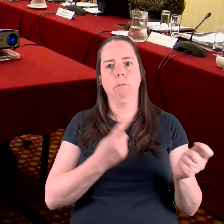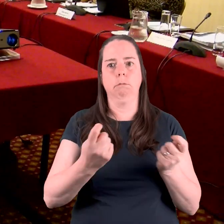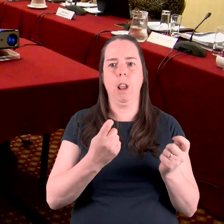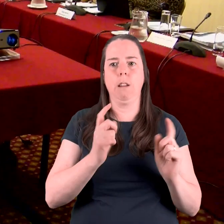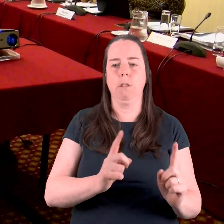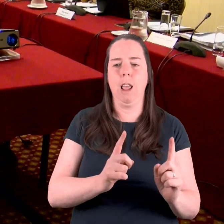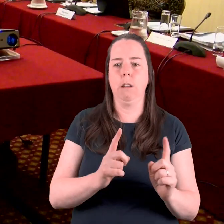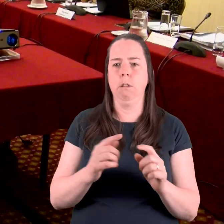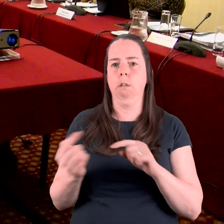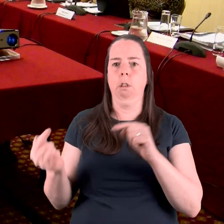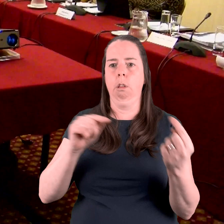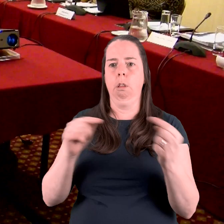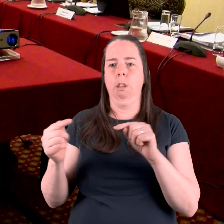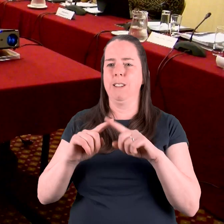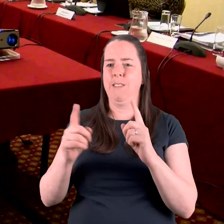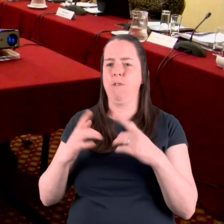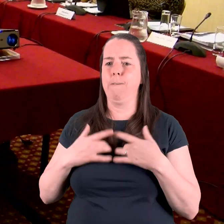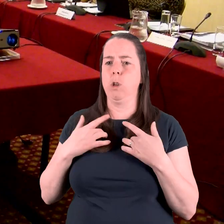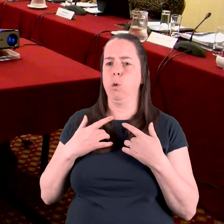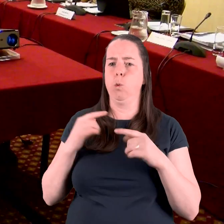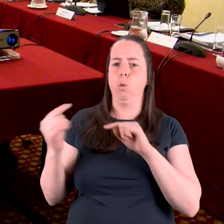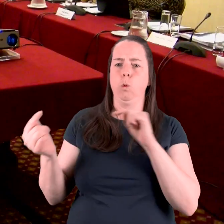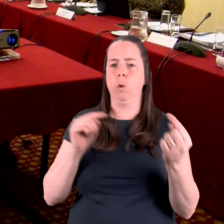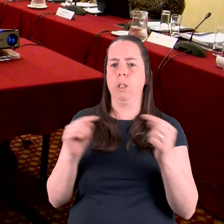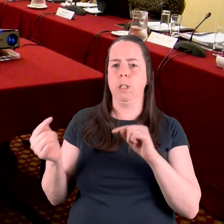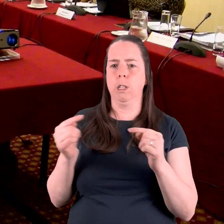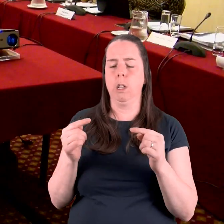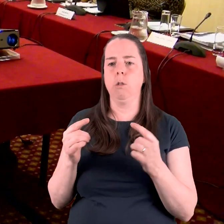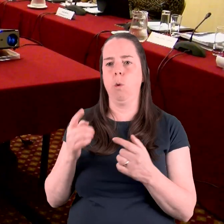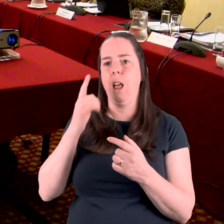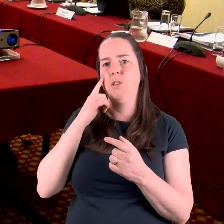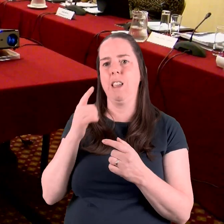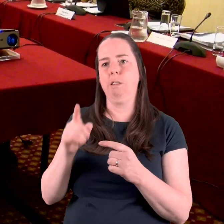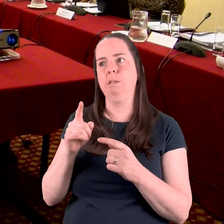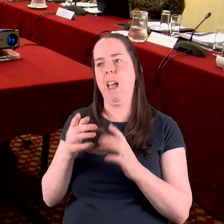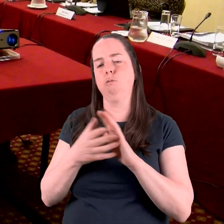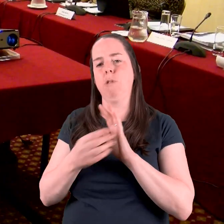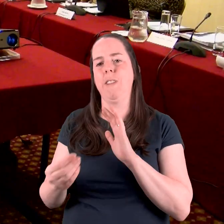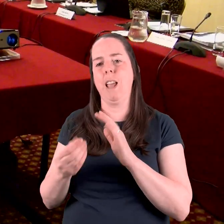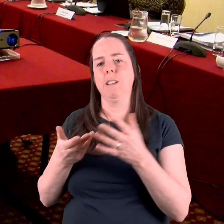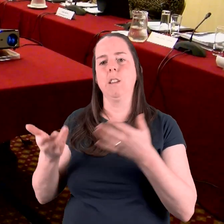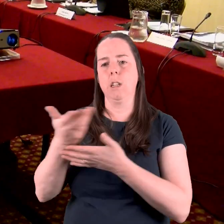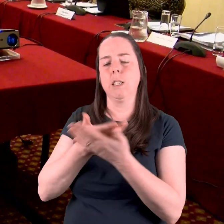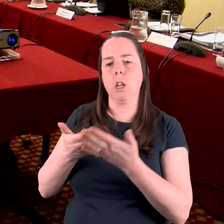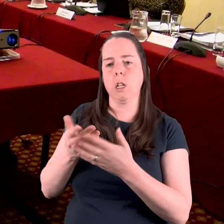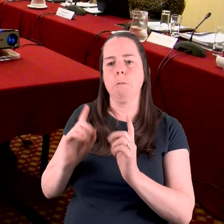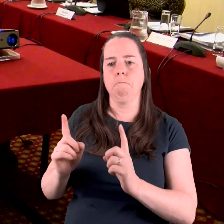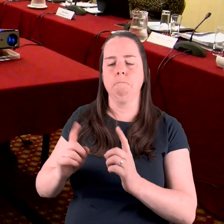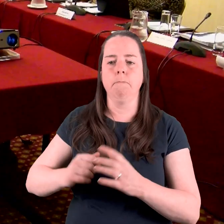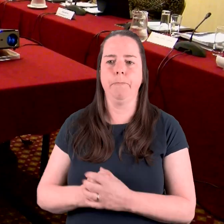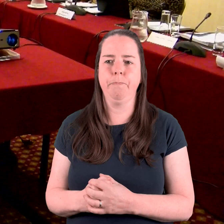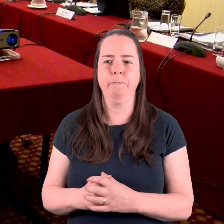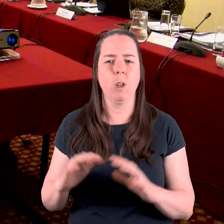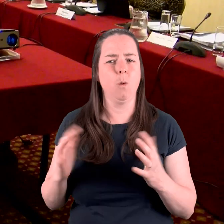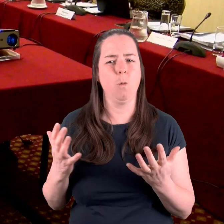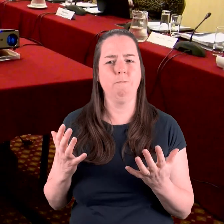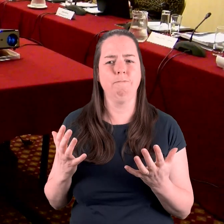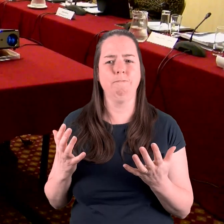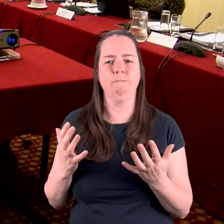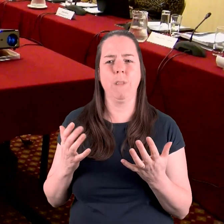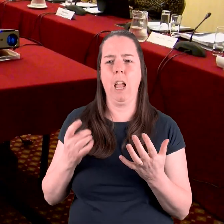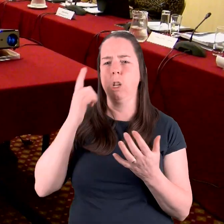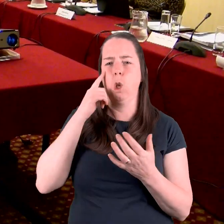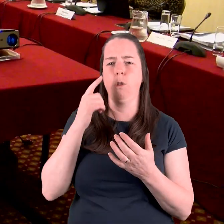do this really quickly and manage it. There was contradictions in the room, so there were different views in the room. I actually think that does